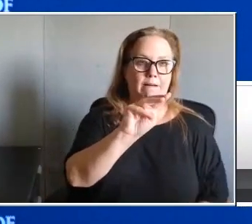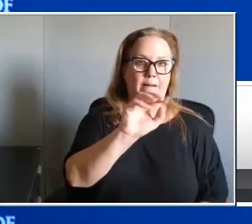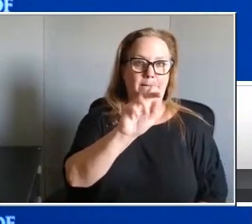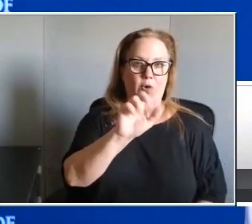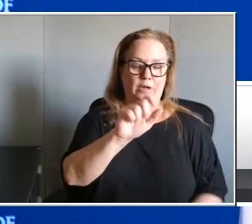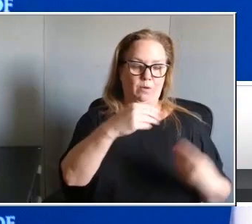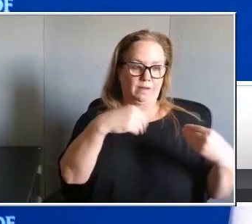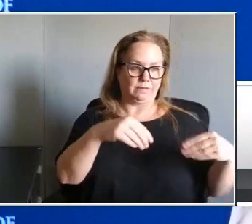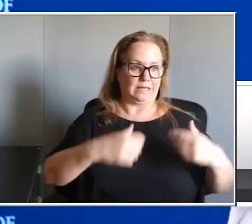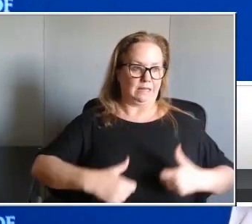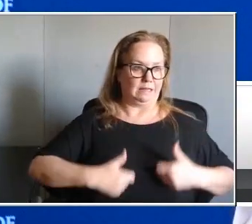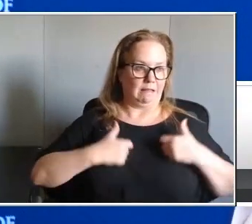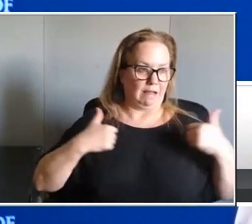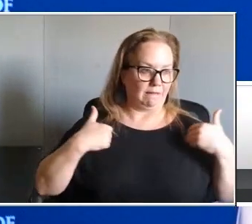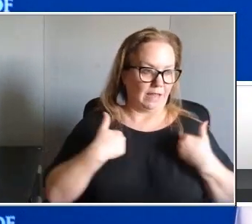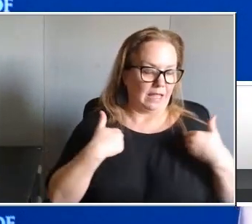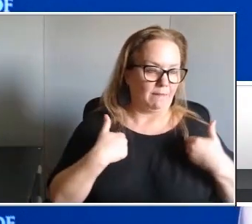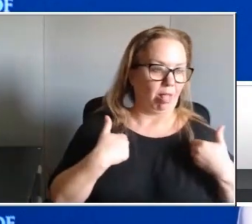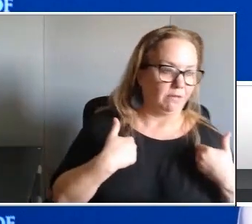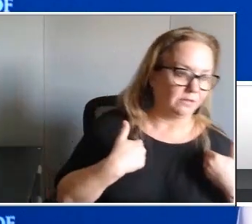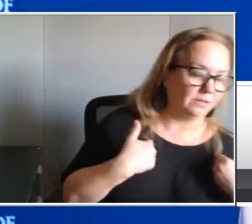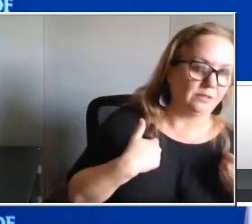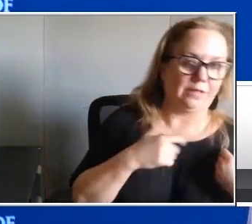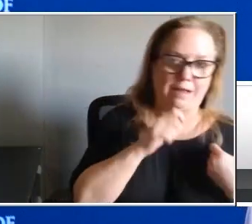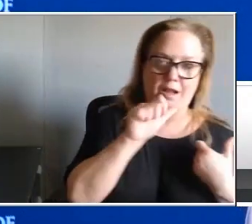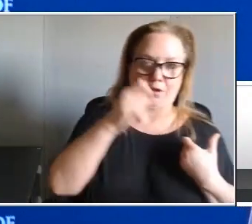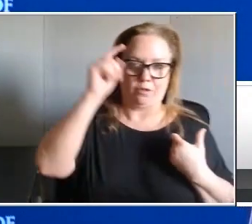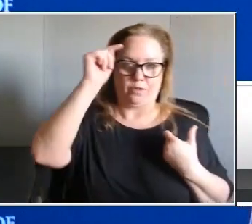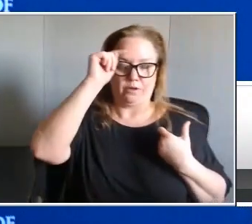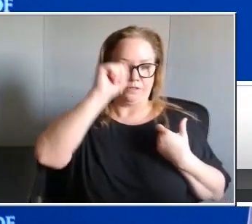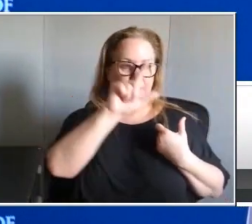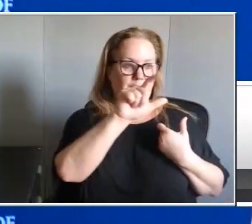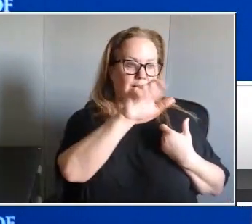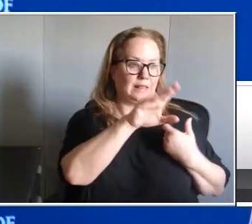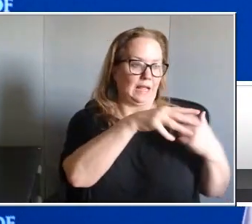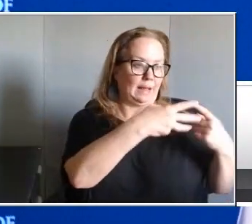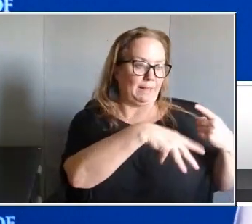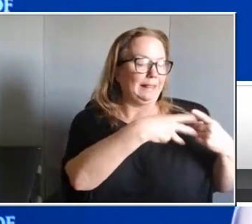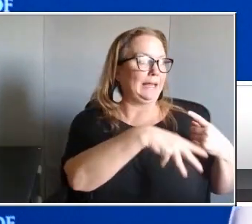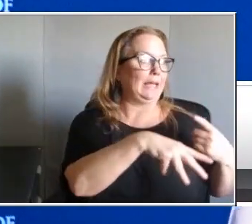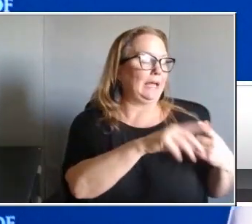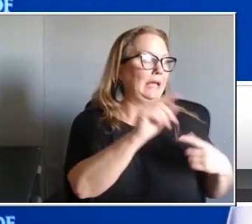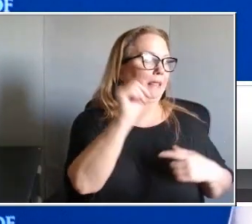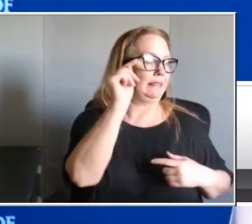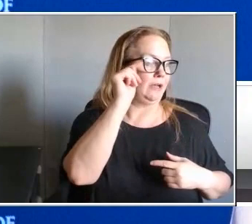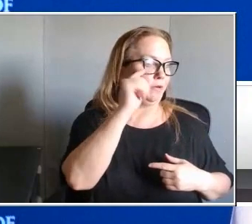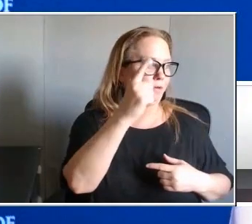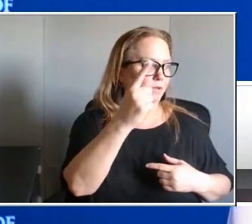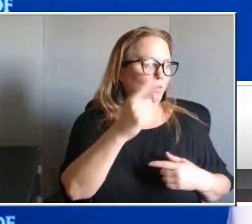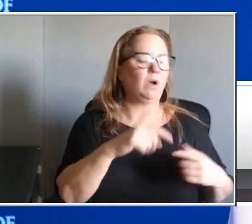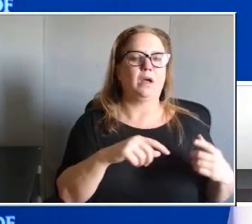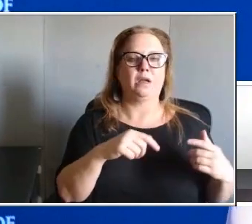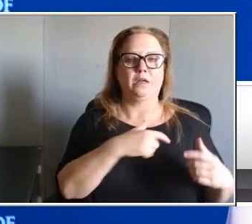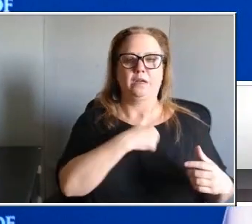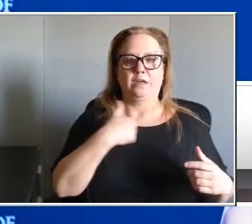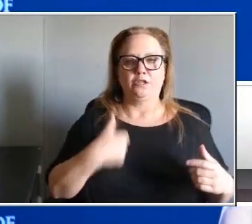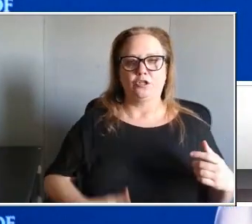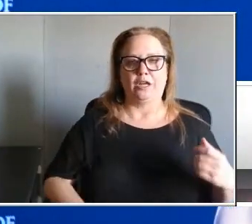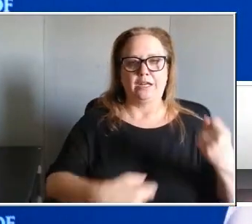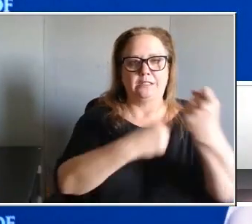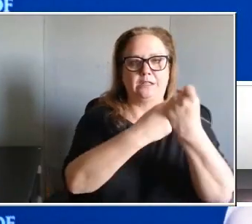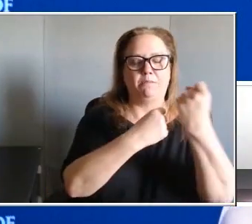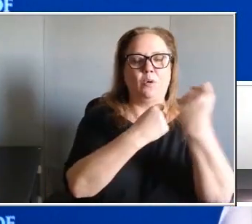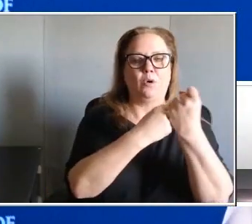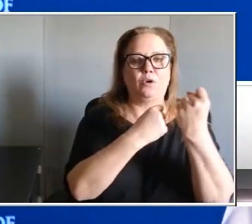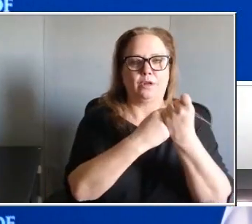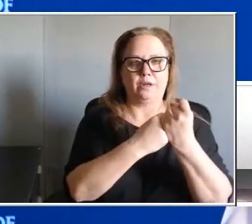animals, rather than other theories such as the lab leak theory. There's also one China continues to support, which is